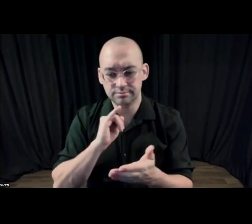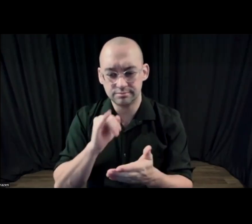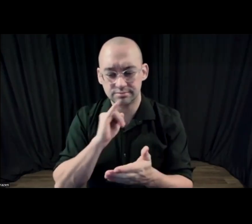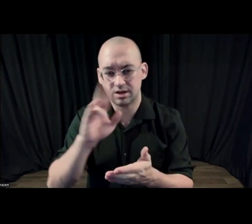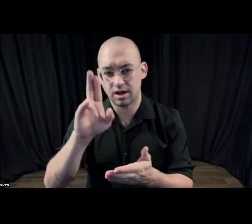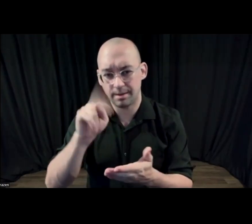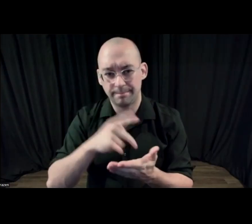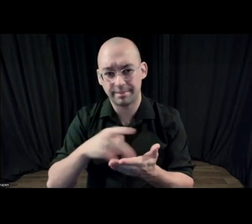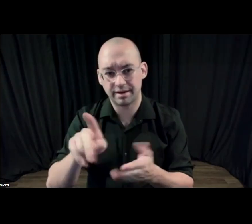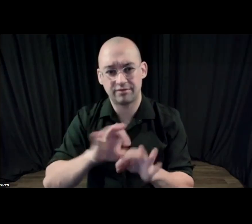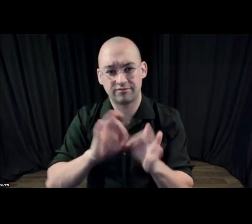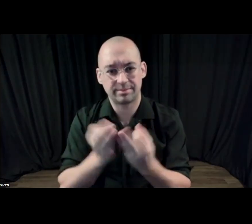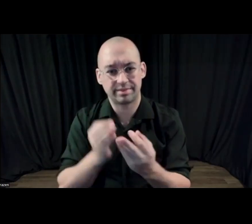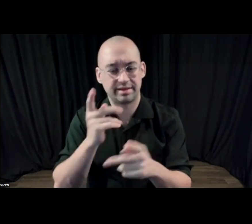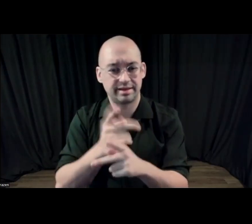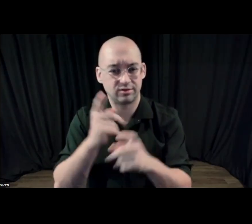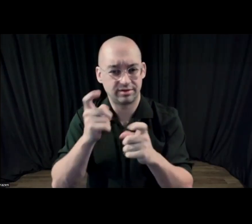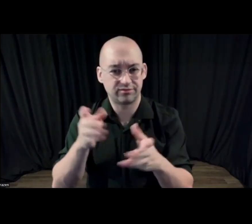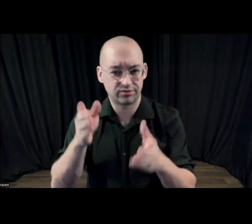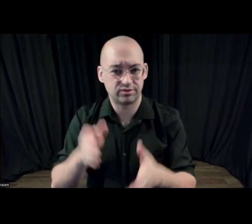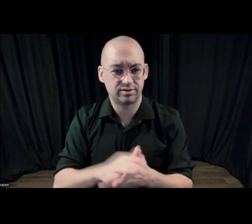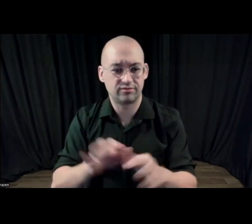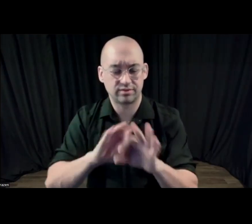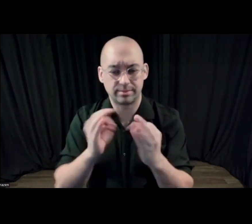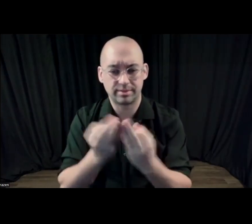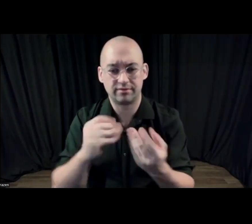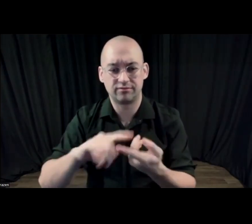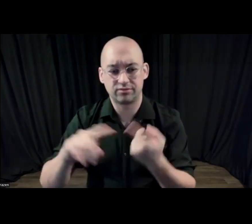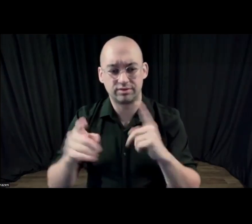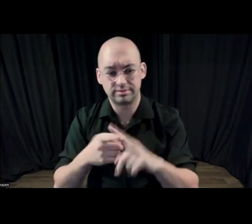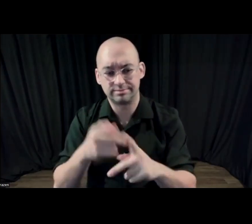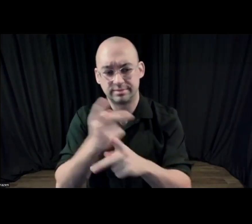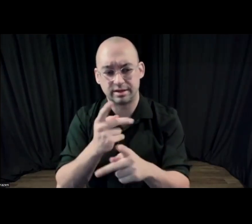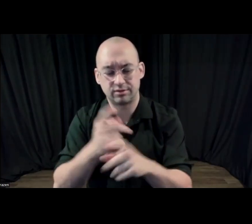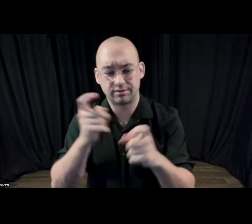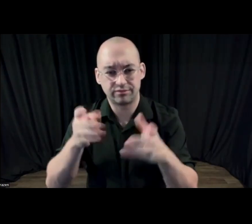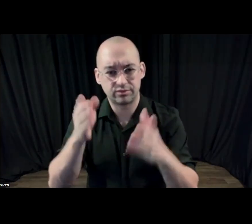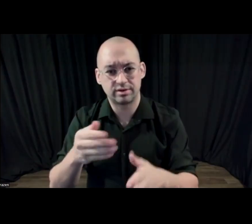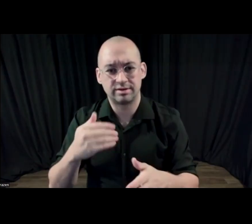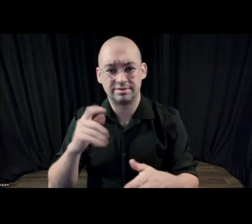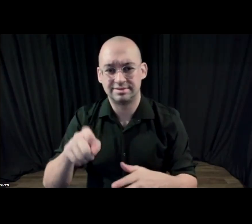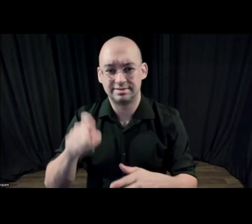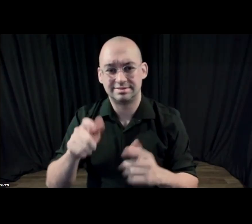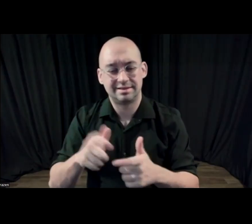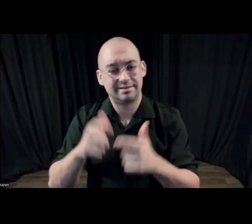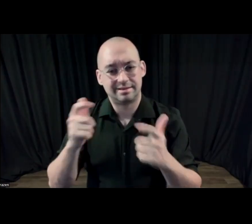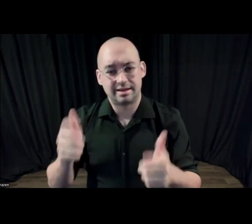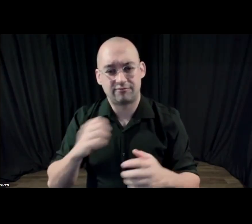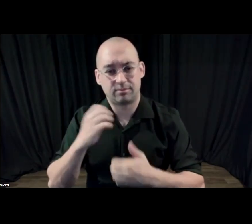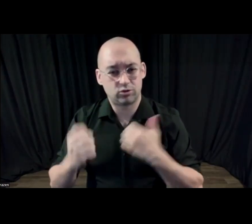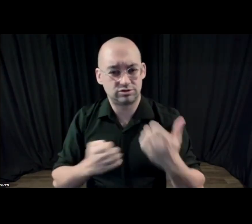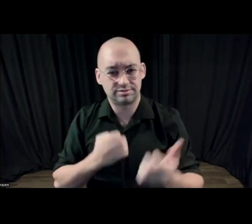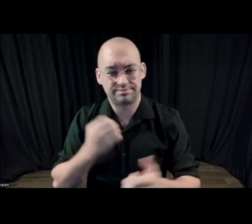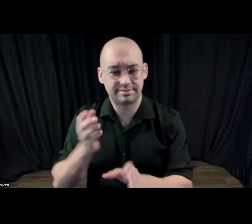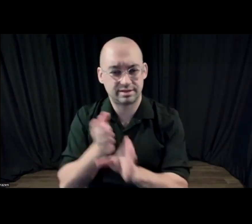unpaid family caregiver, family and friend caregivers who need tremendous emotional and